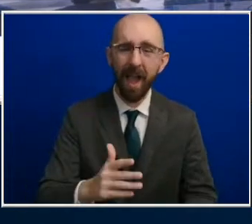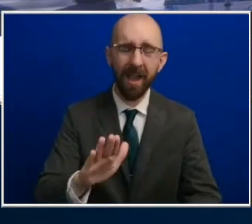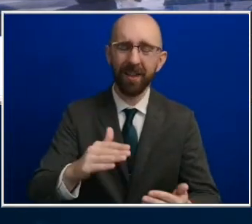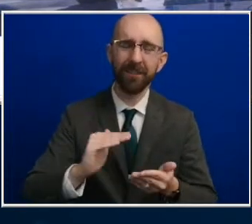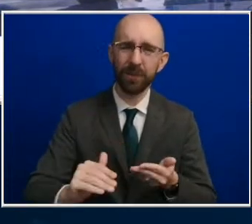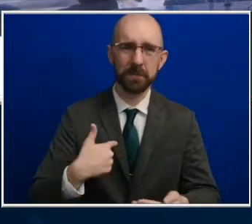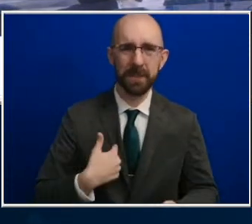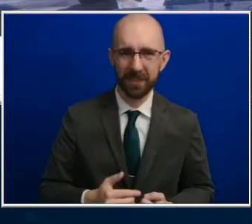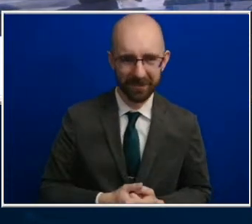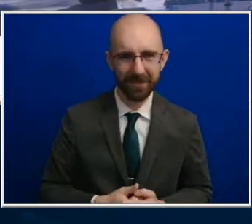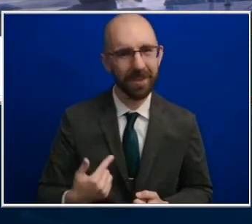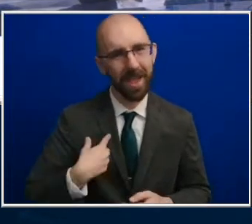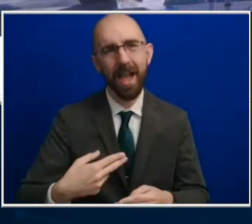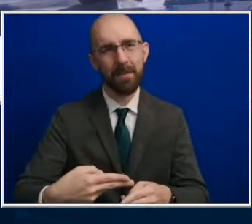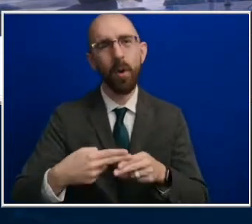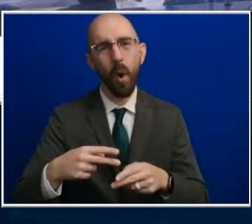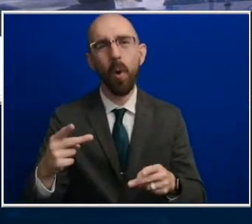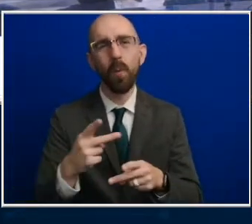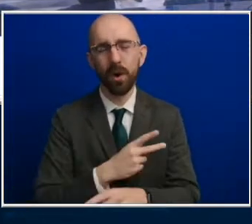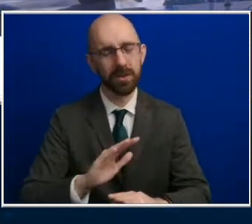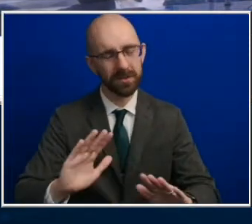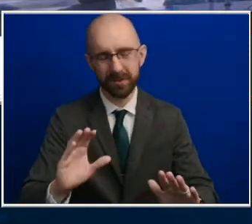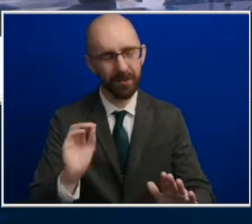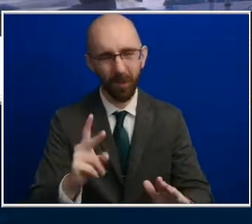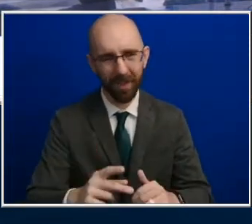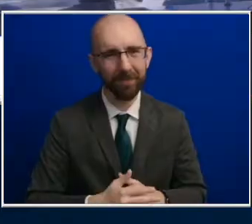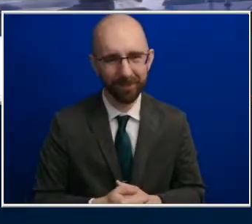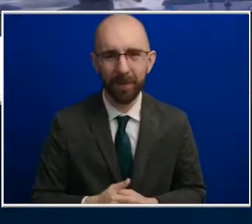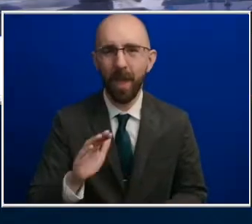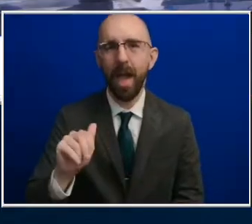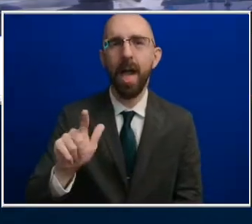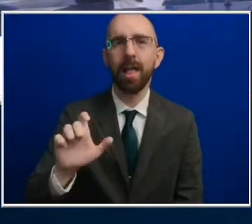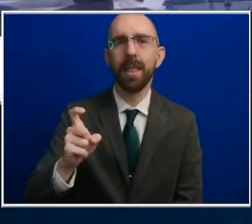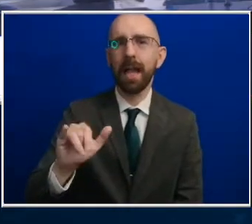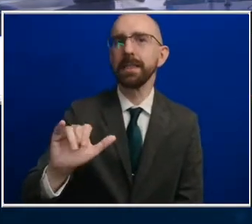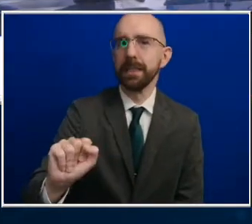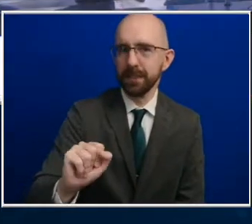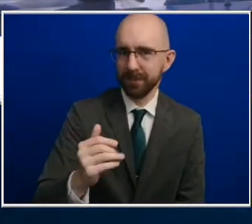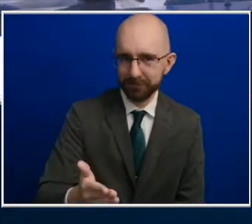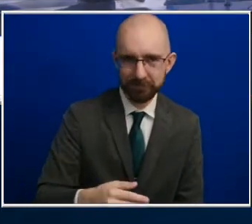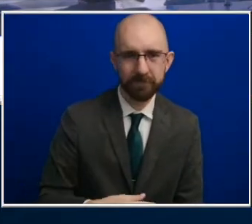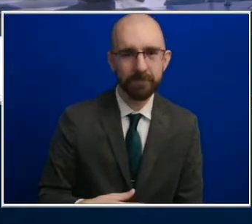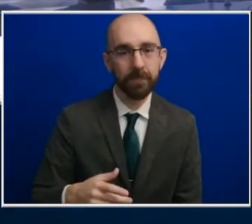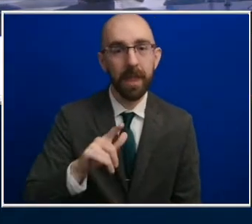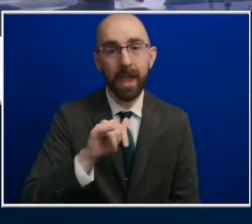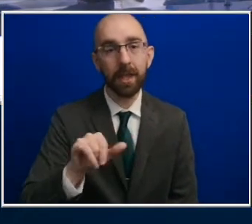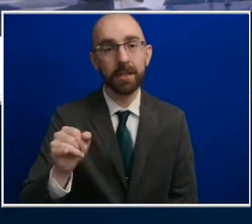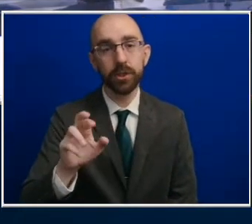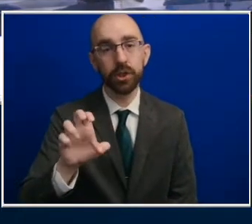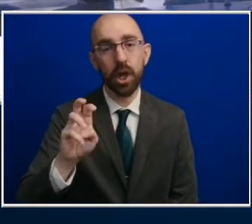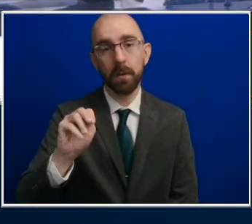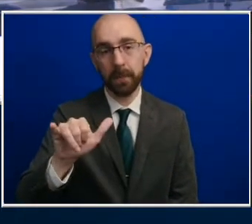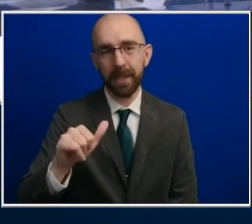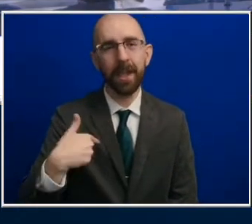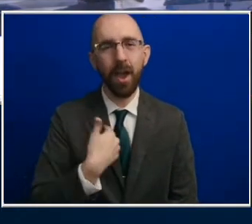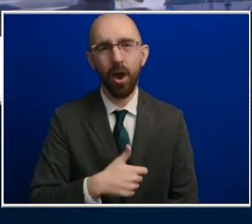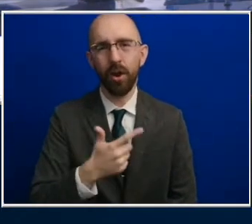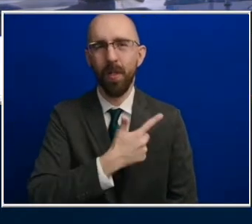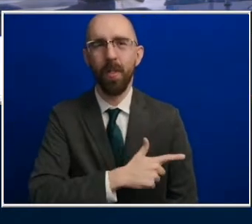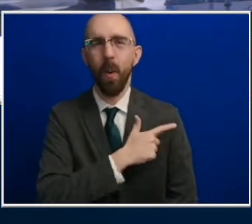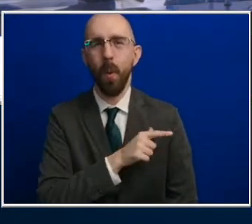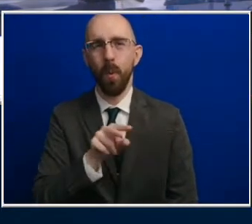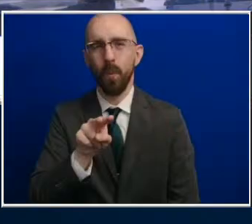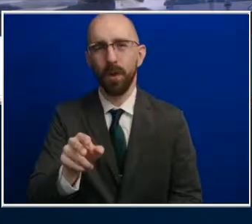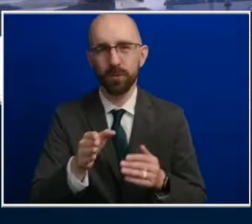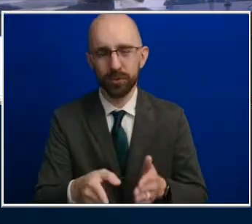I've been called worse. Okay, well, Alexis. We have a question. Well, actually, Jeremy Yenser, one of our loyal viewers, wants to share